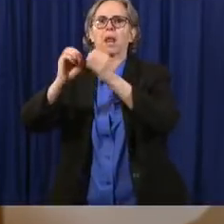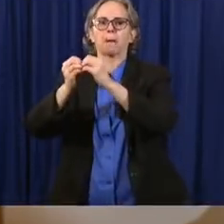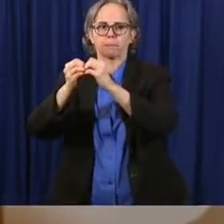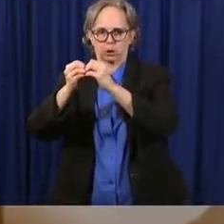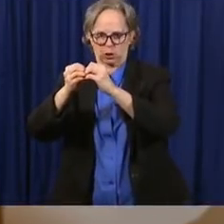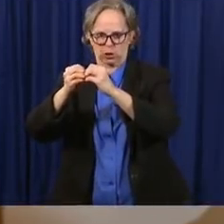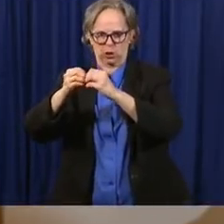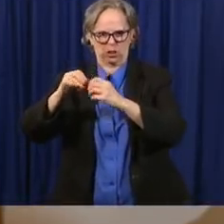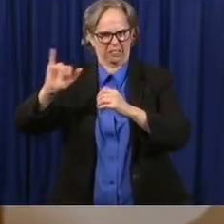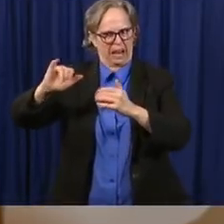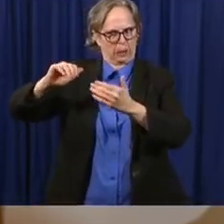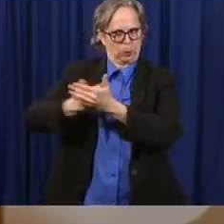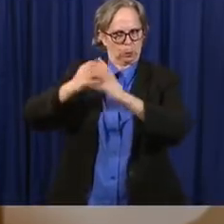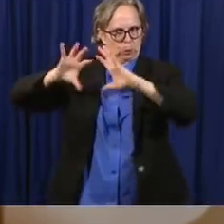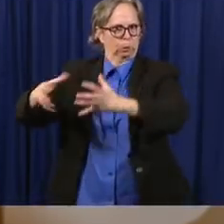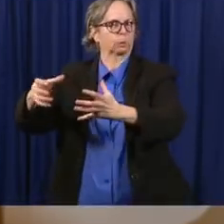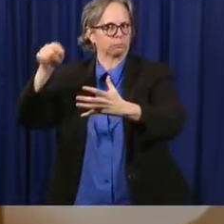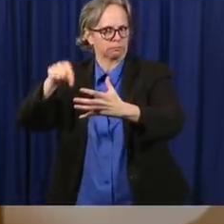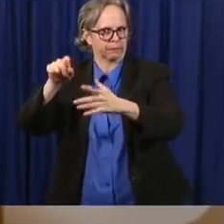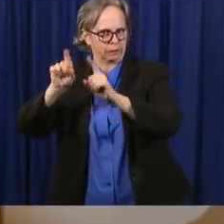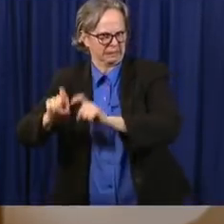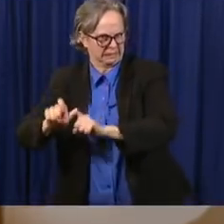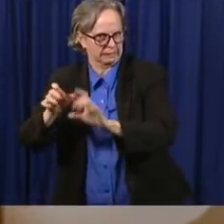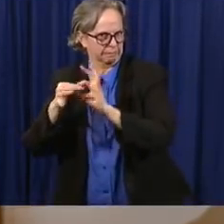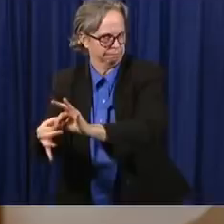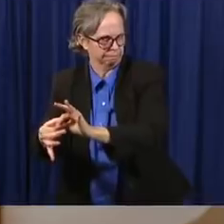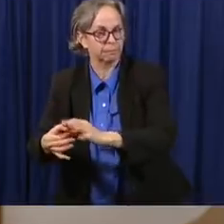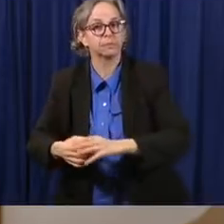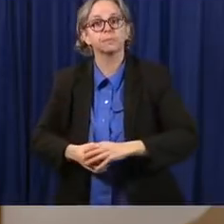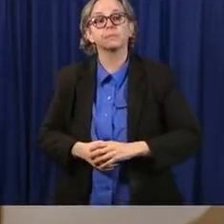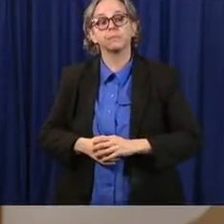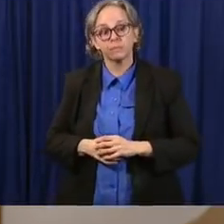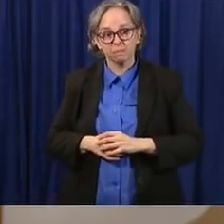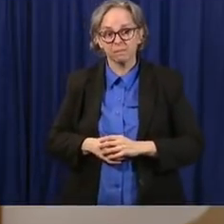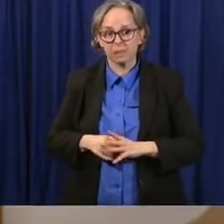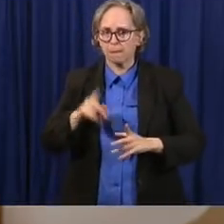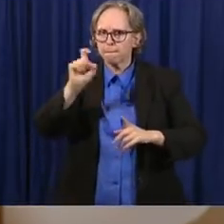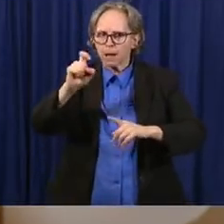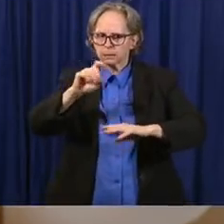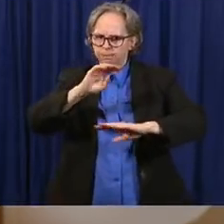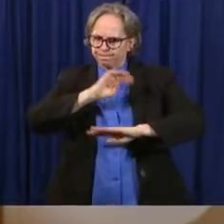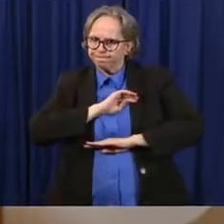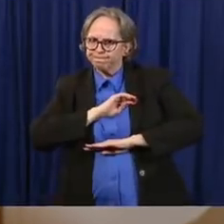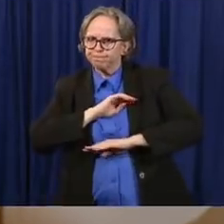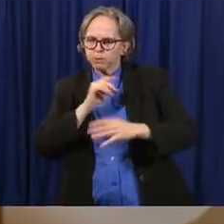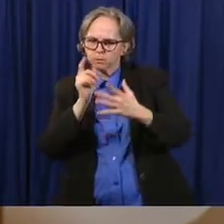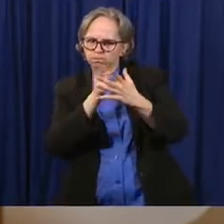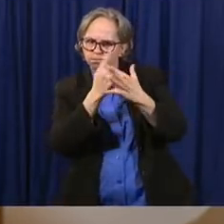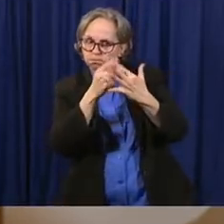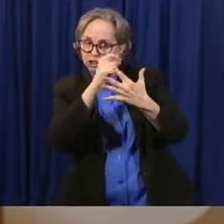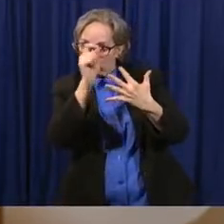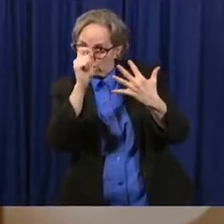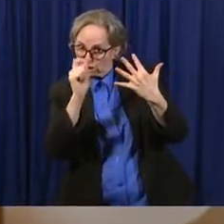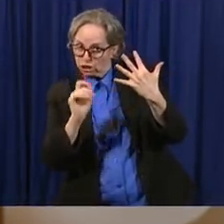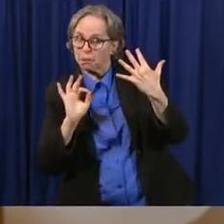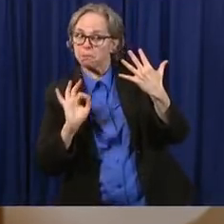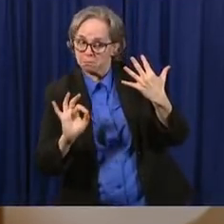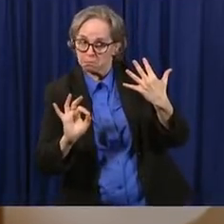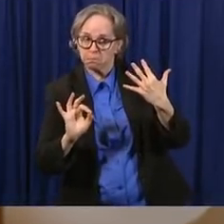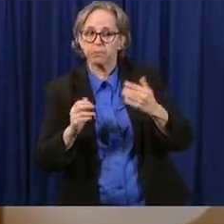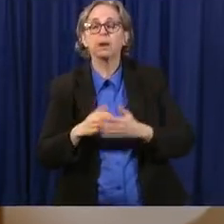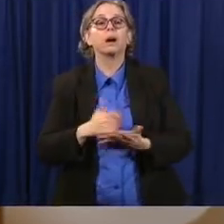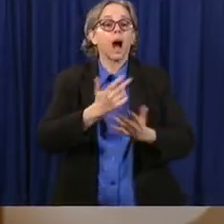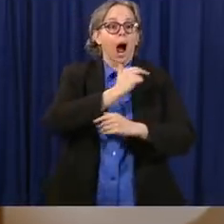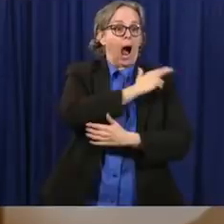The reporters, the medical professional people. This means that doctors in hospitals or outpatient